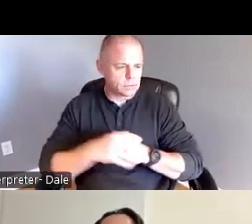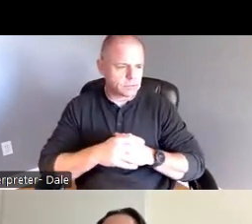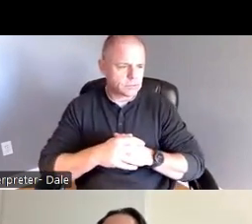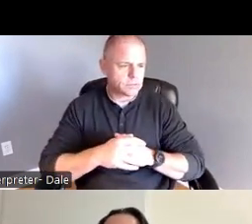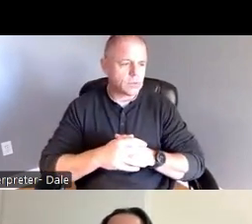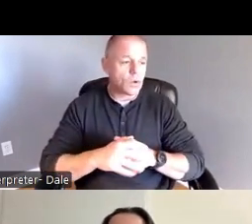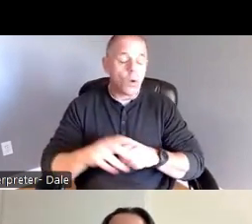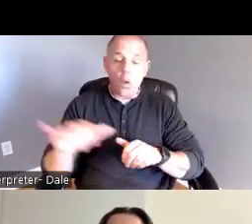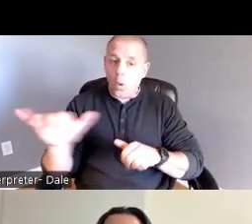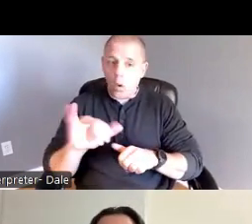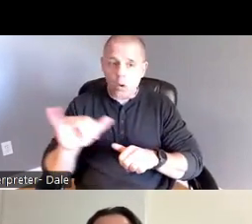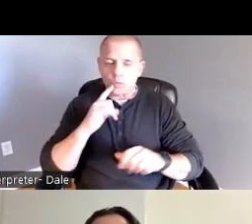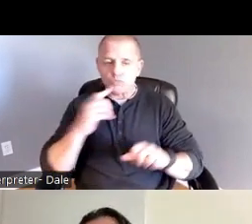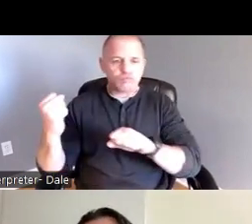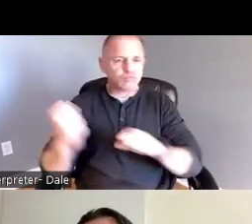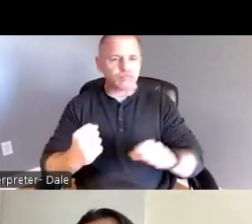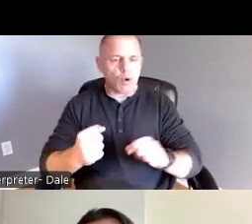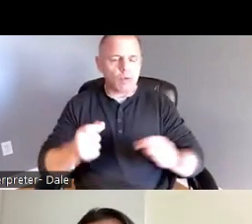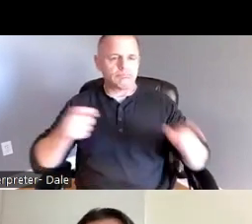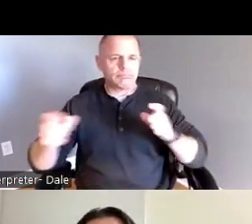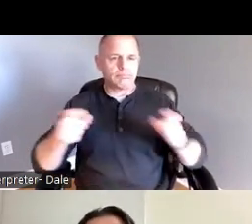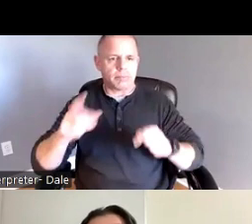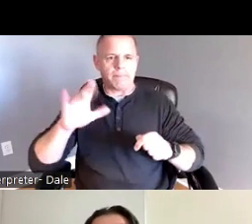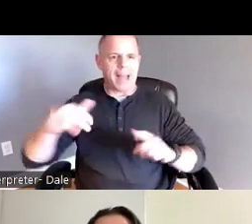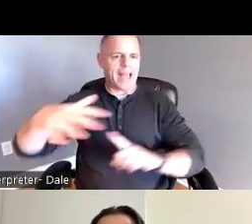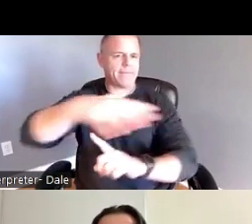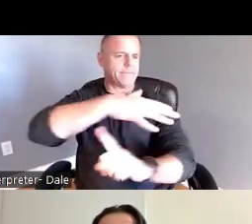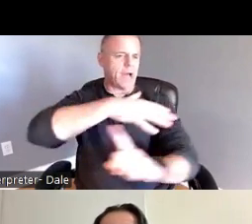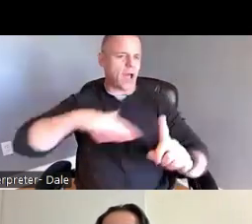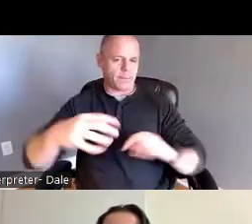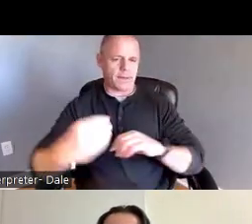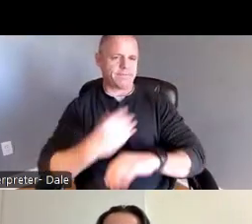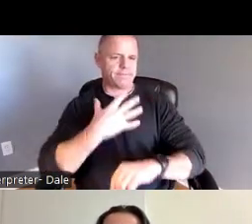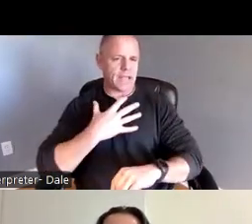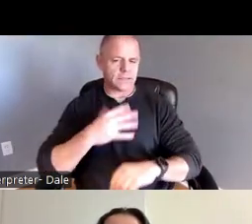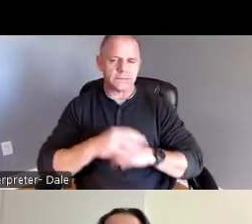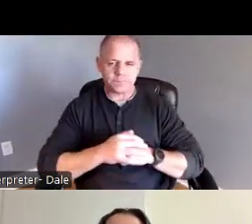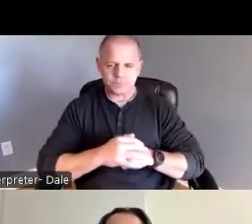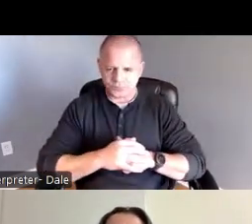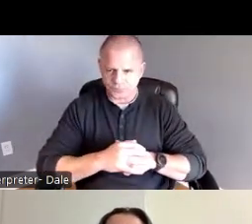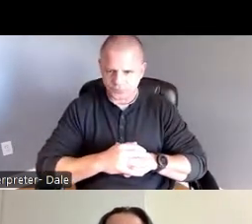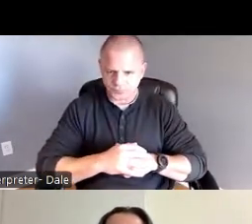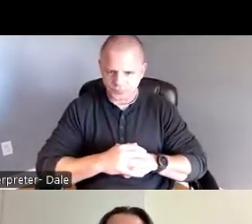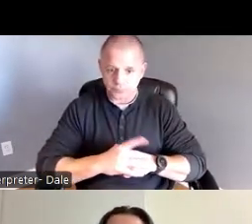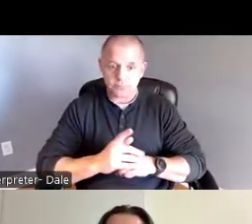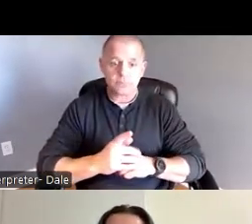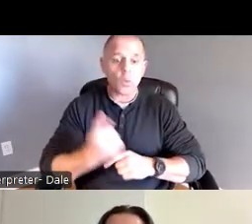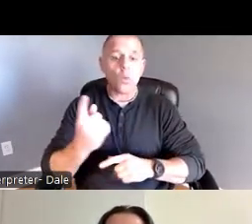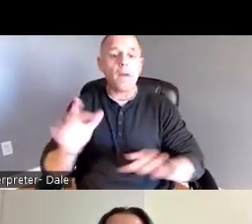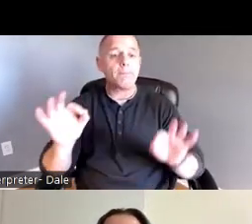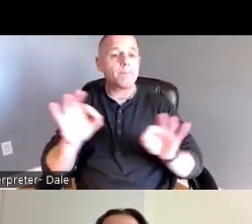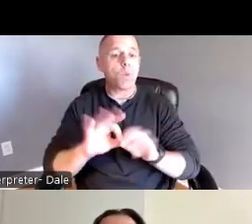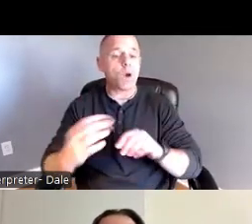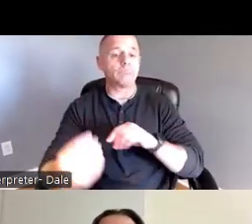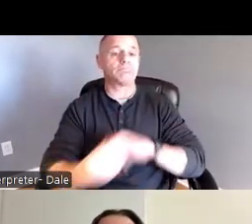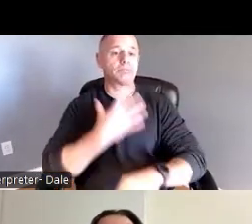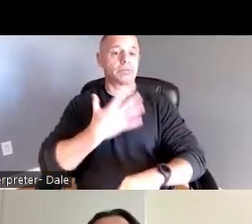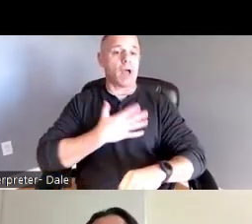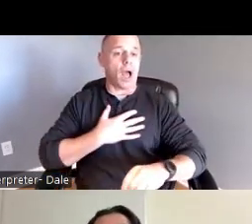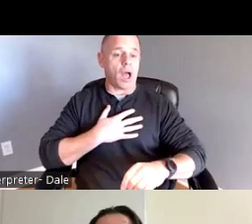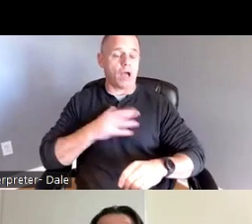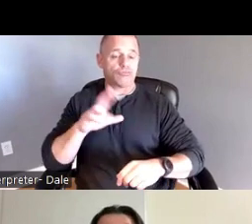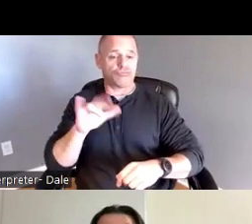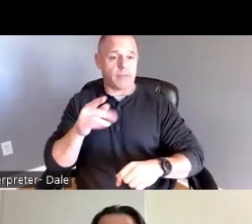highly regulated by factors from the environment. And one important factor that regulate our circadian rhythms is